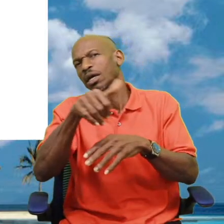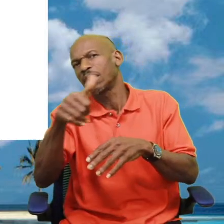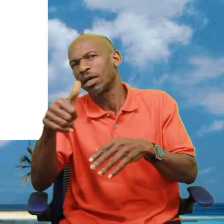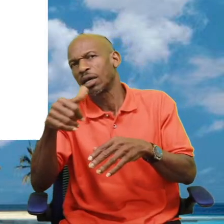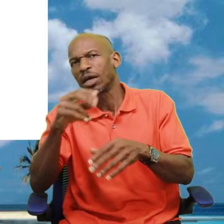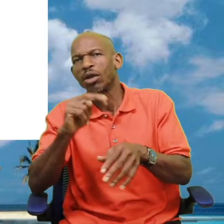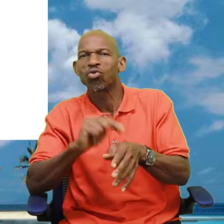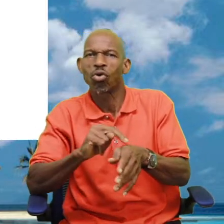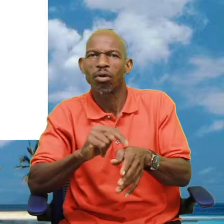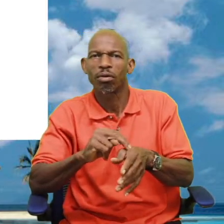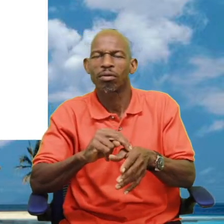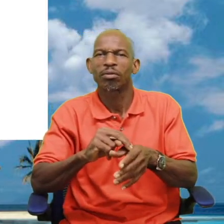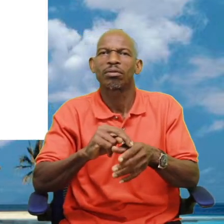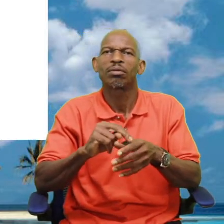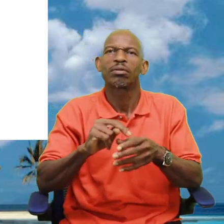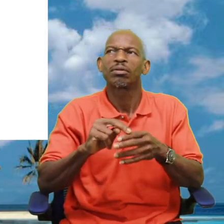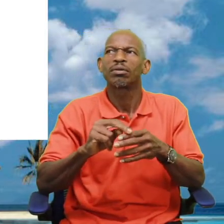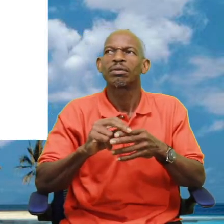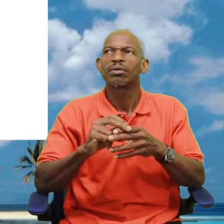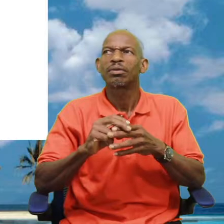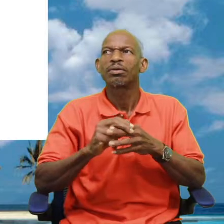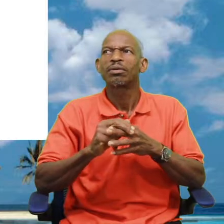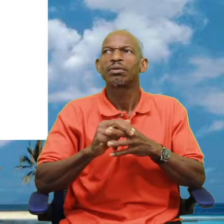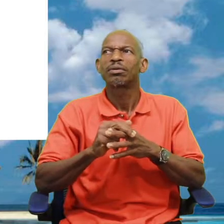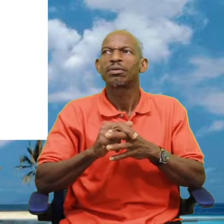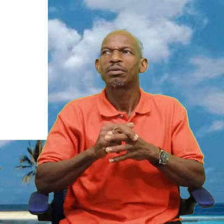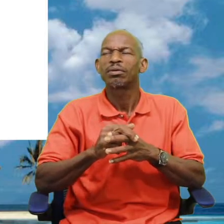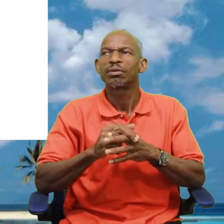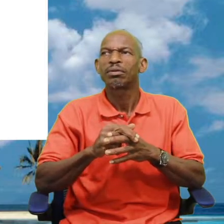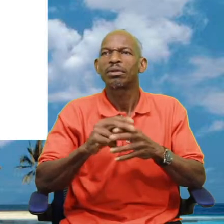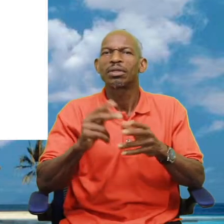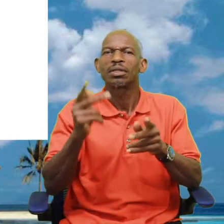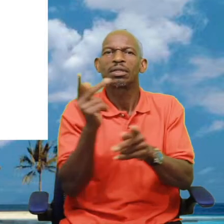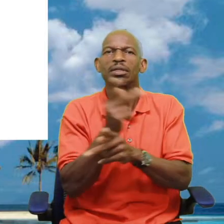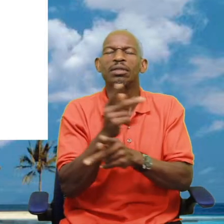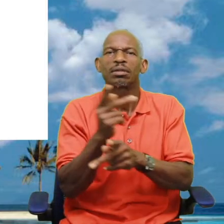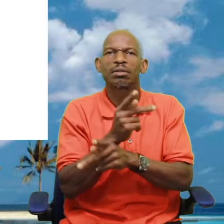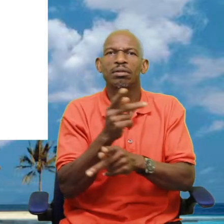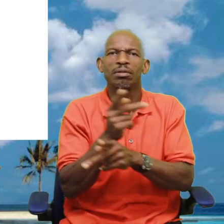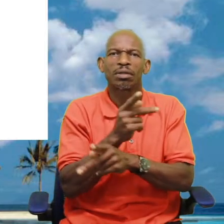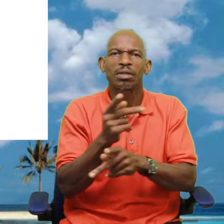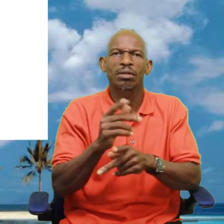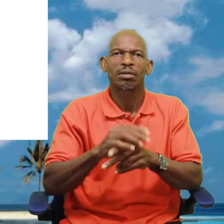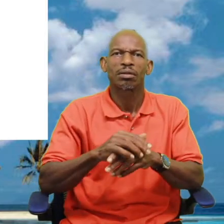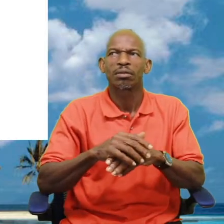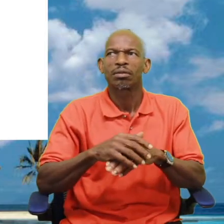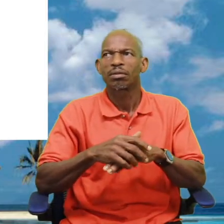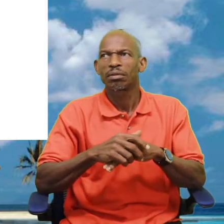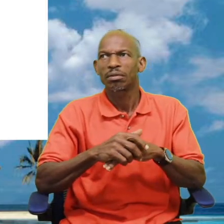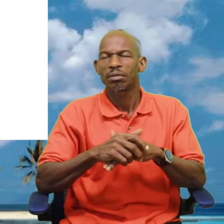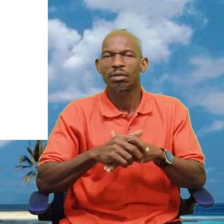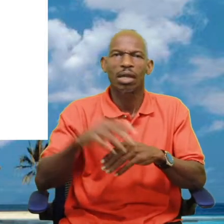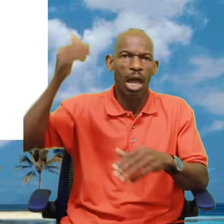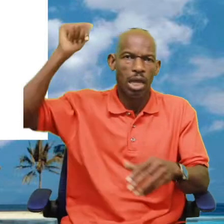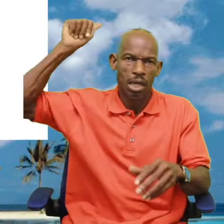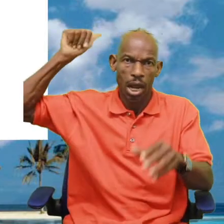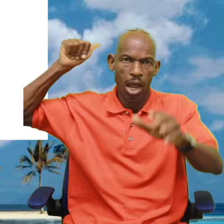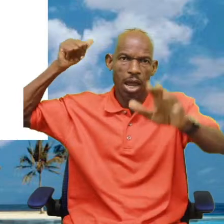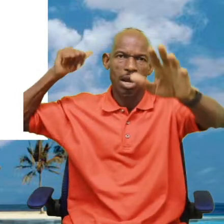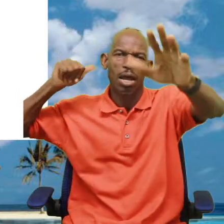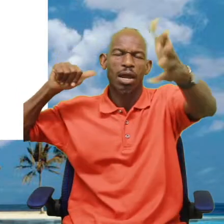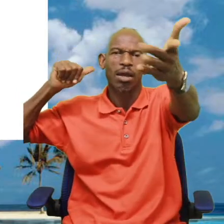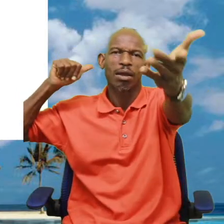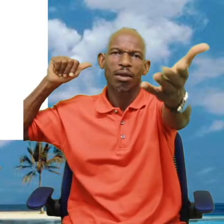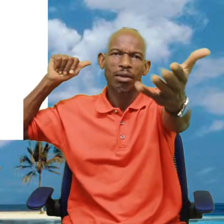take out. Yes, oh my. Kenton, come on, give me an All right, I see Adana hand is up. Adana, yes. Give